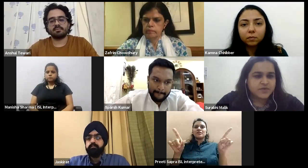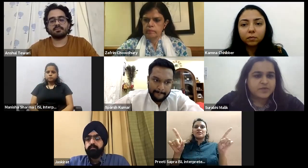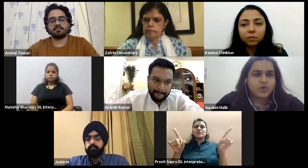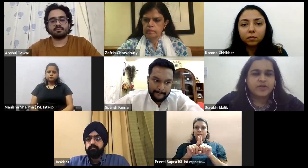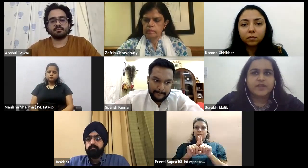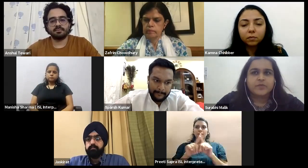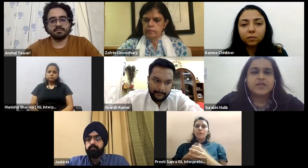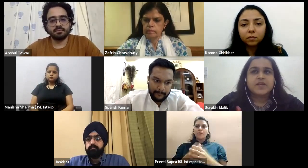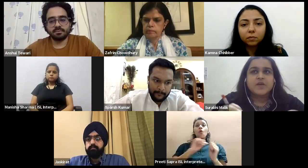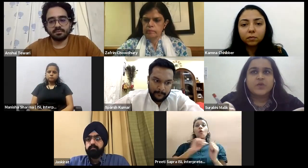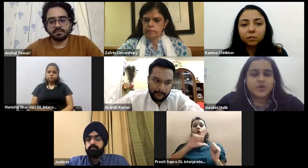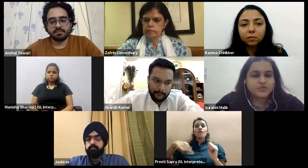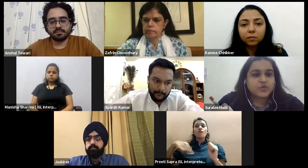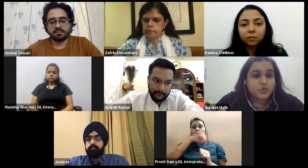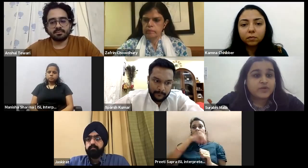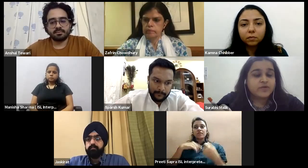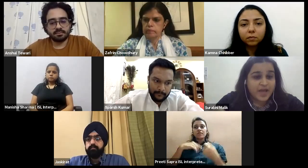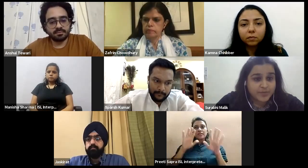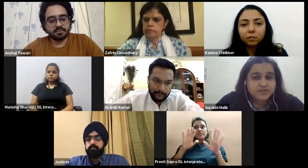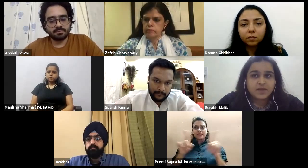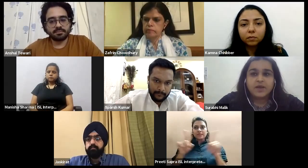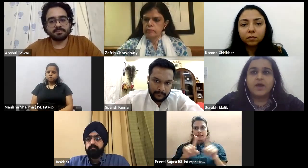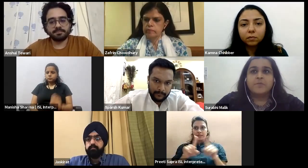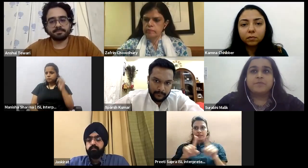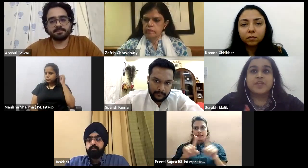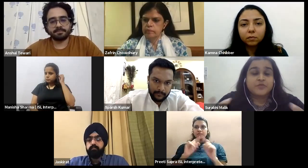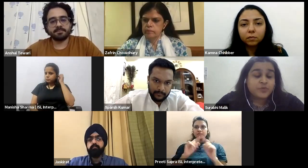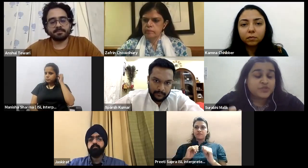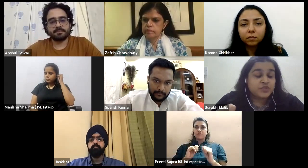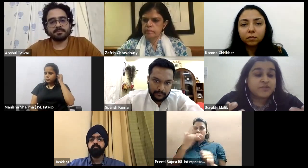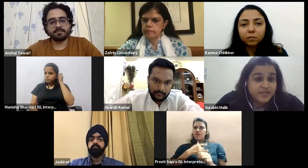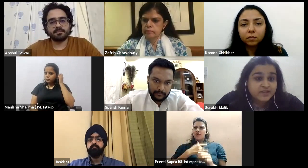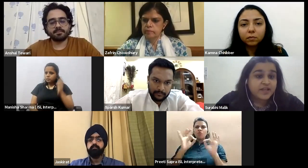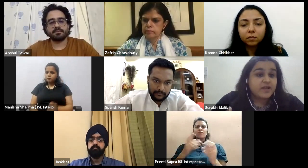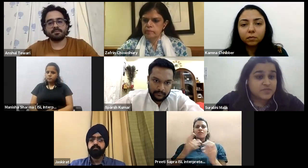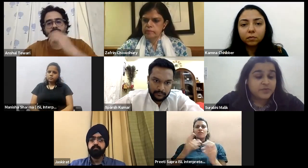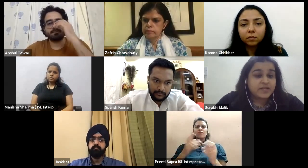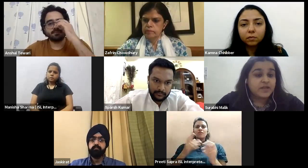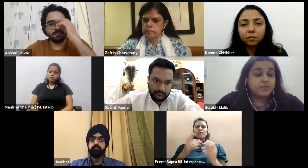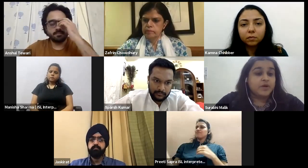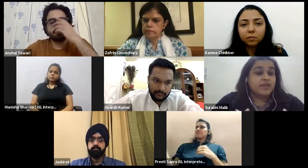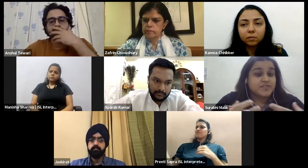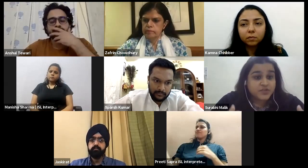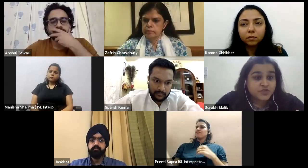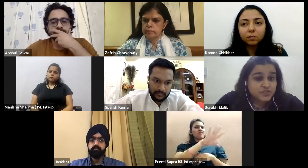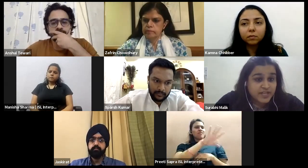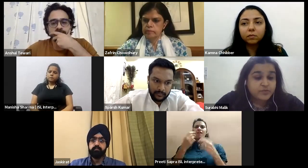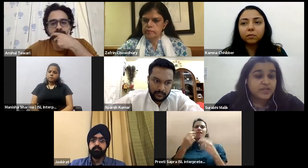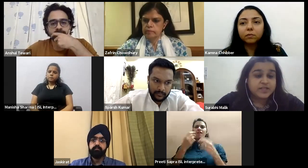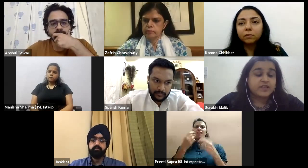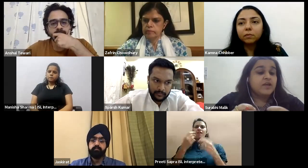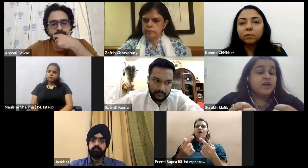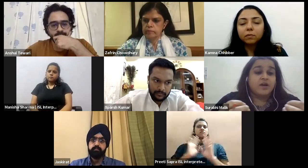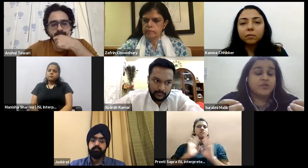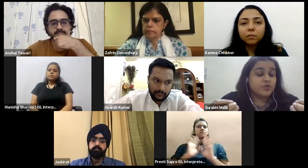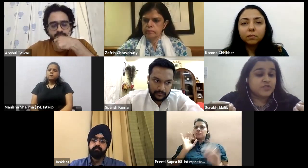us, it's very important that we nurture good habits. Information critical hai hum sab ke liye, hum kaise decisions life mein